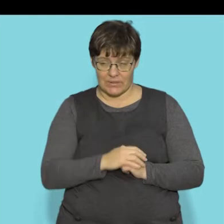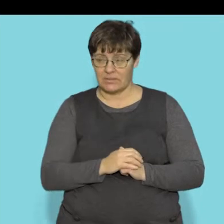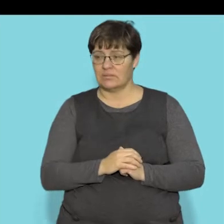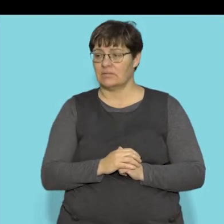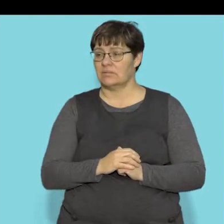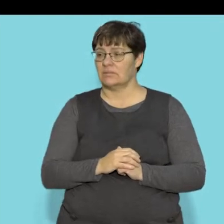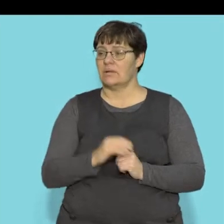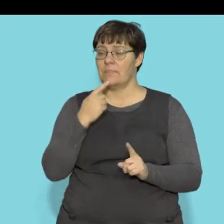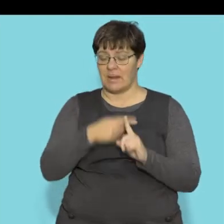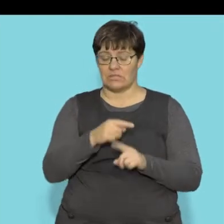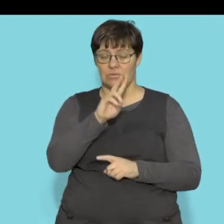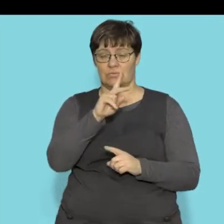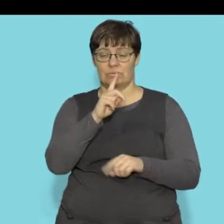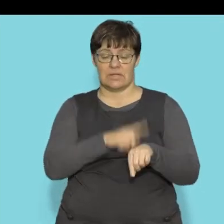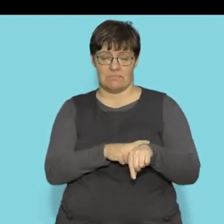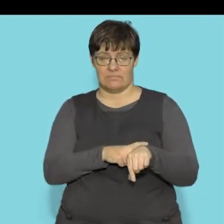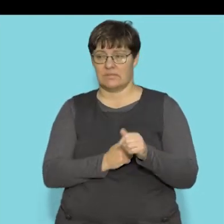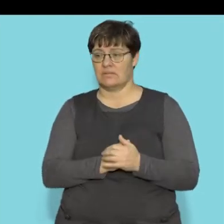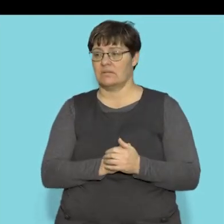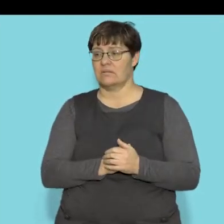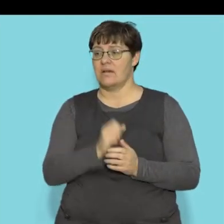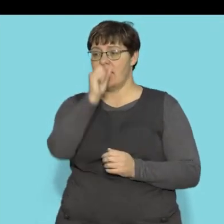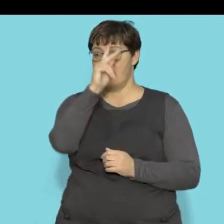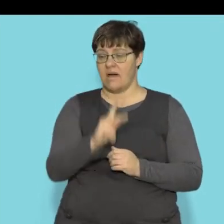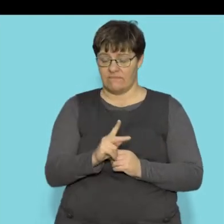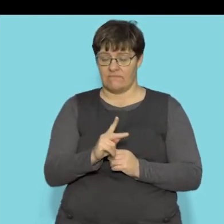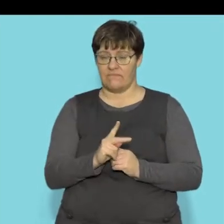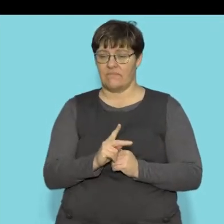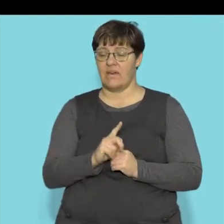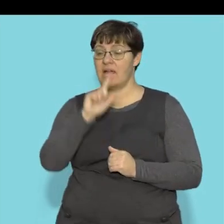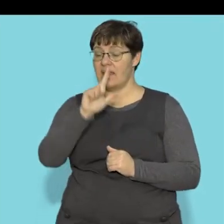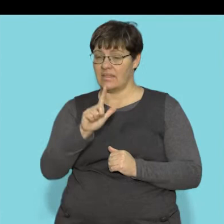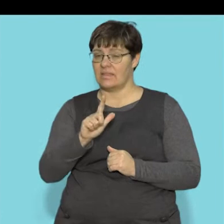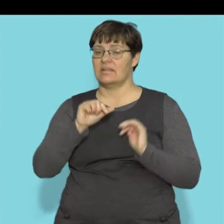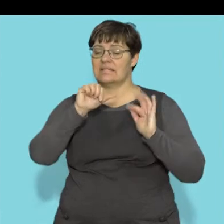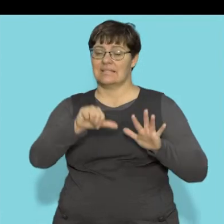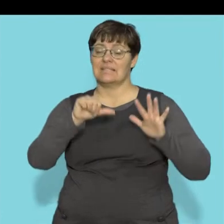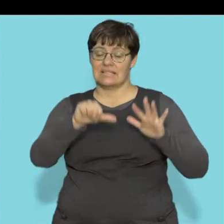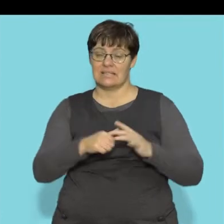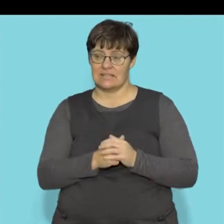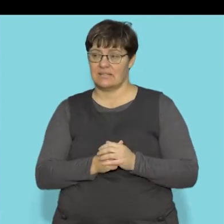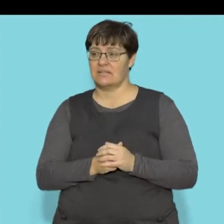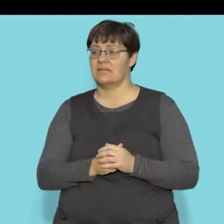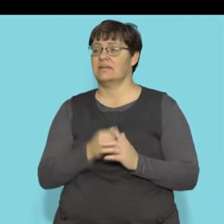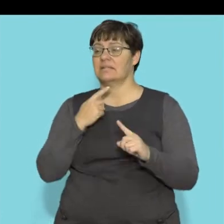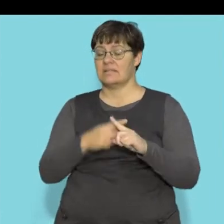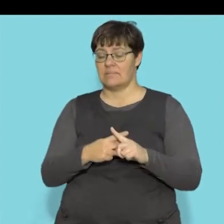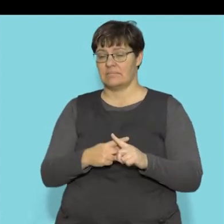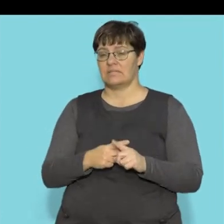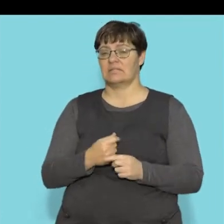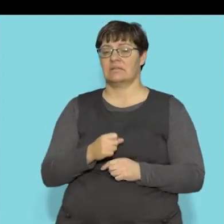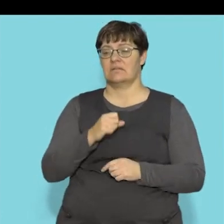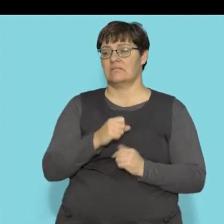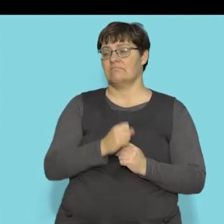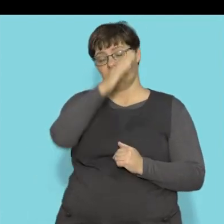of space, plus 2 times a half times my length, which is 16,